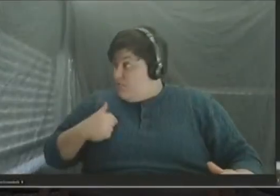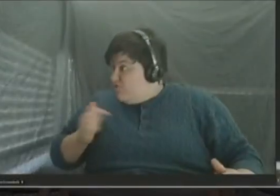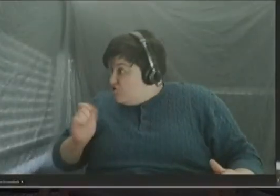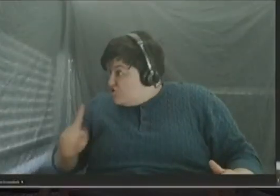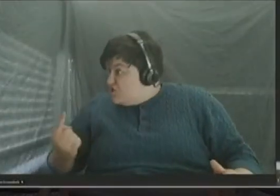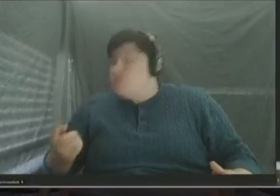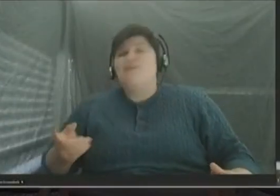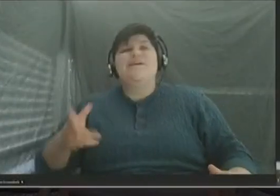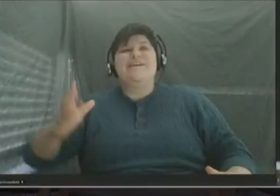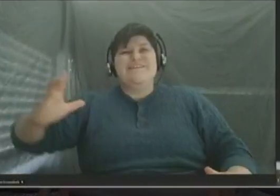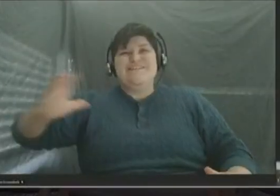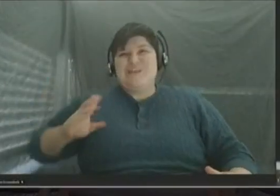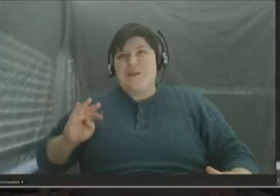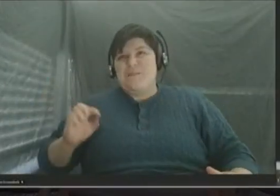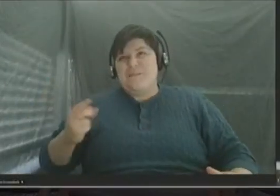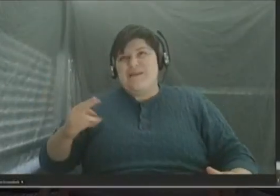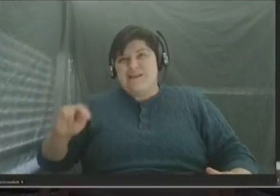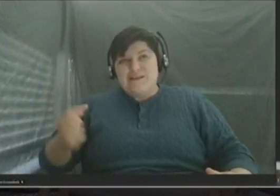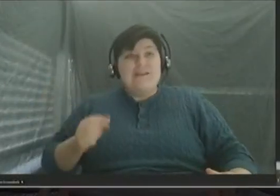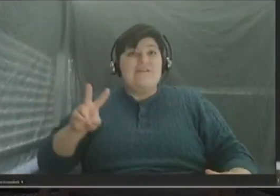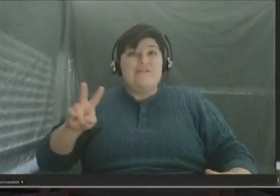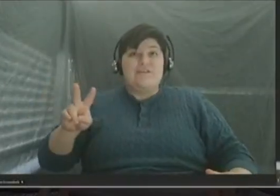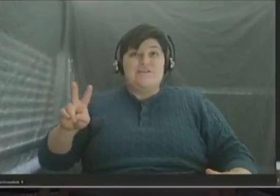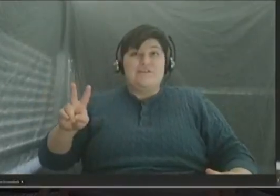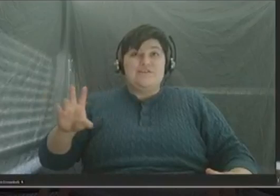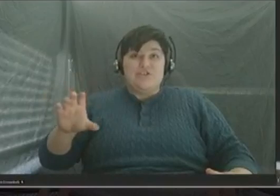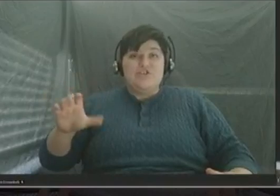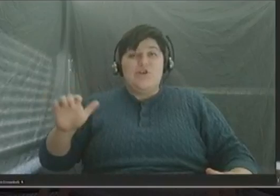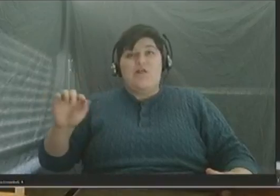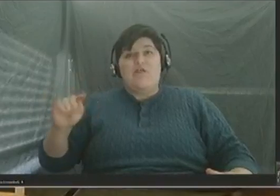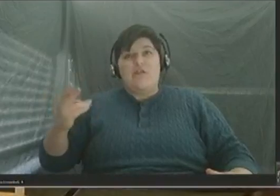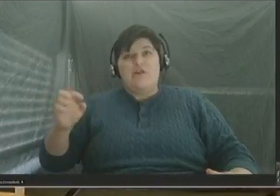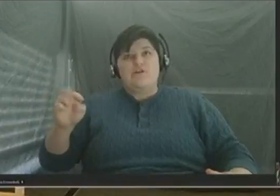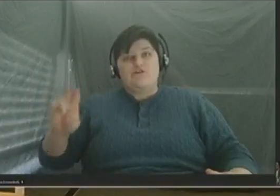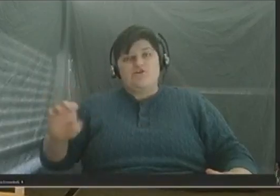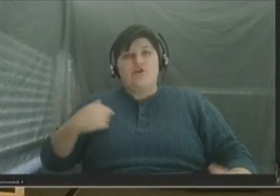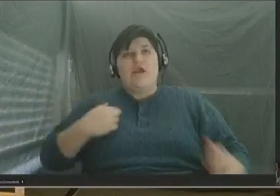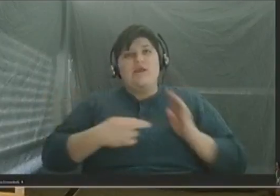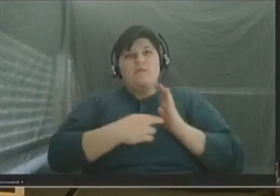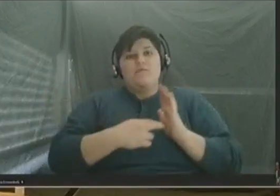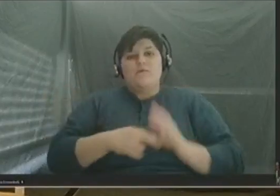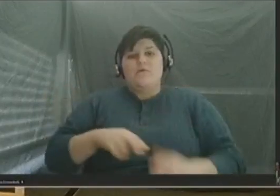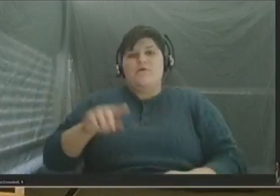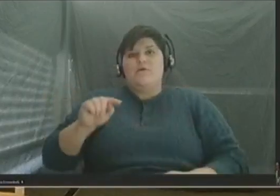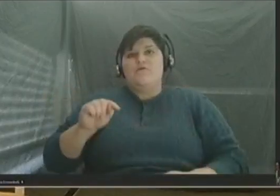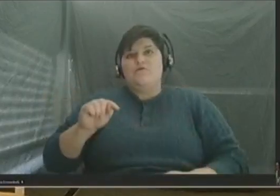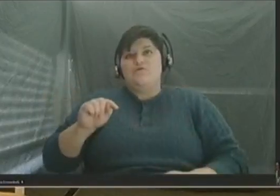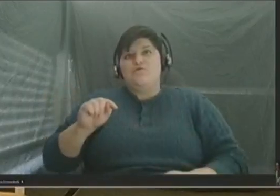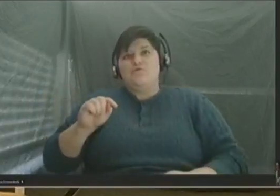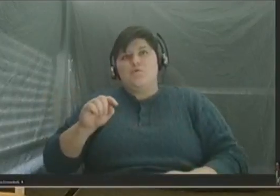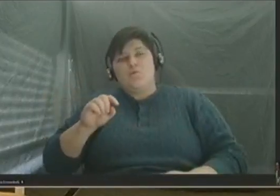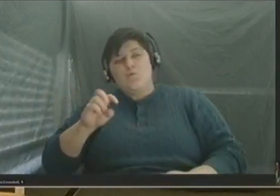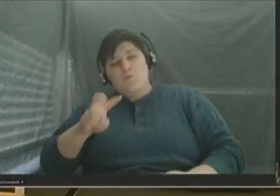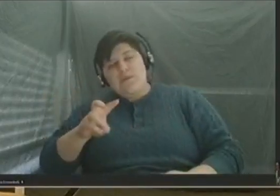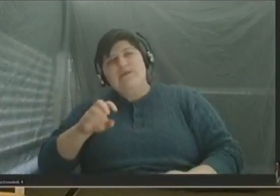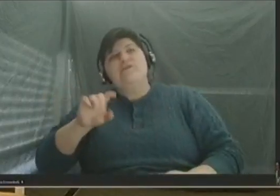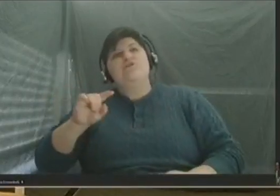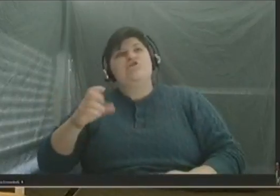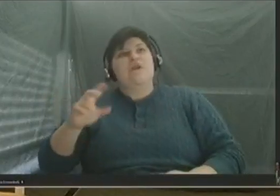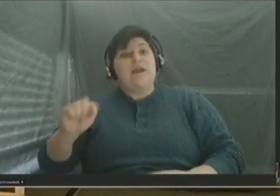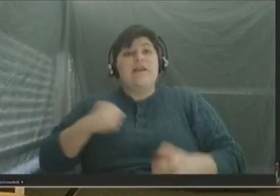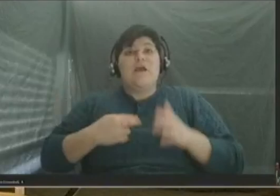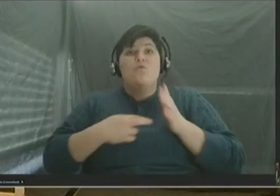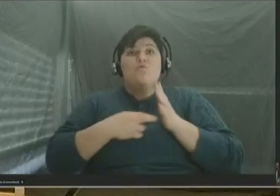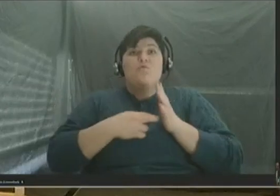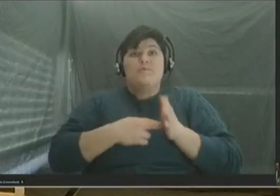Dear Chair Manning, Vice Chair Thatcher, my name is Representative Tran, and I have the honor of representing House